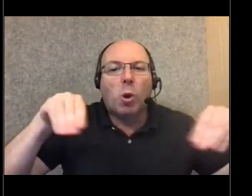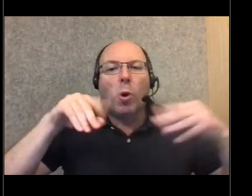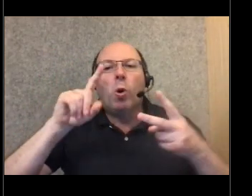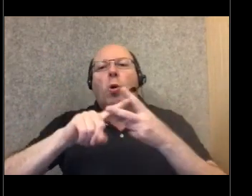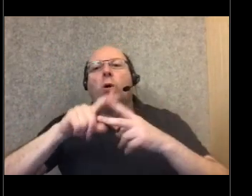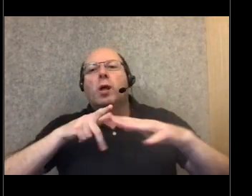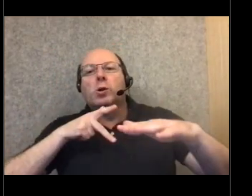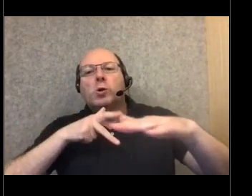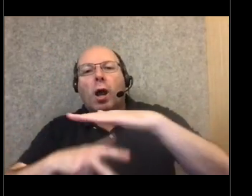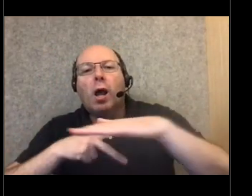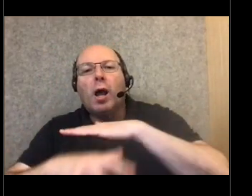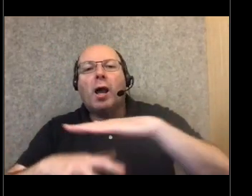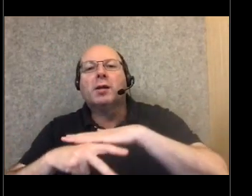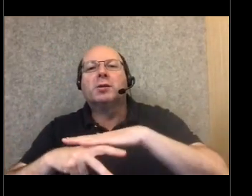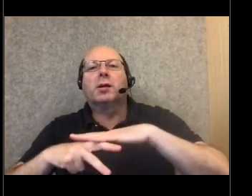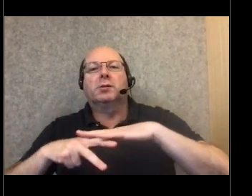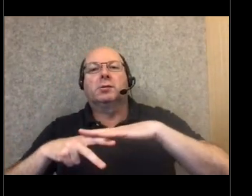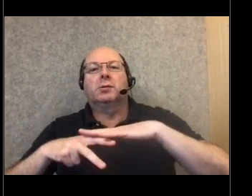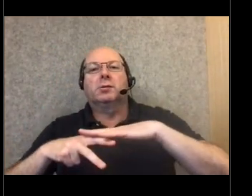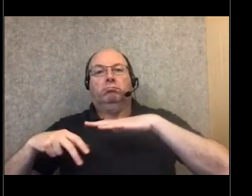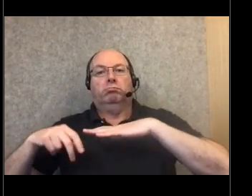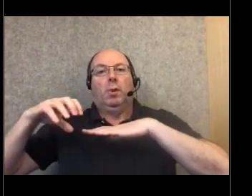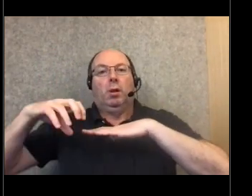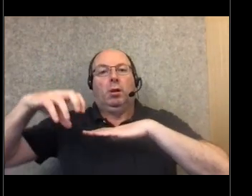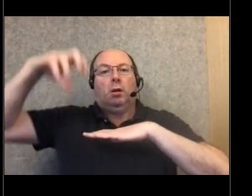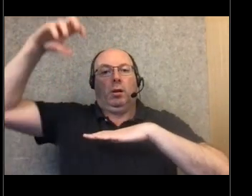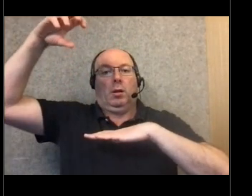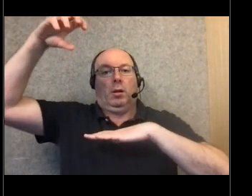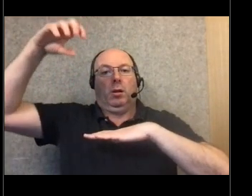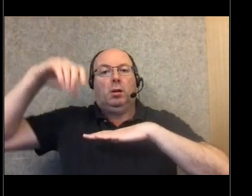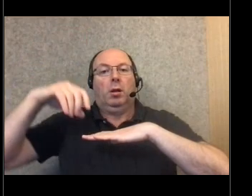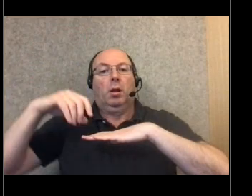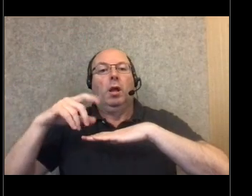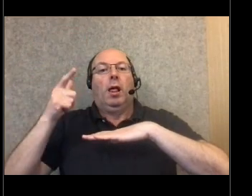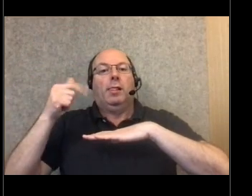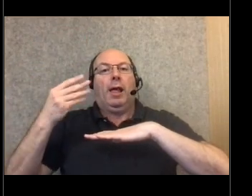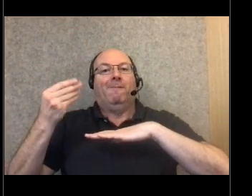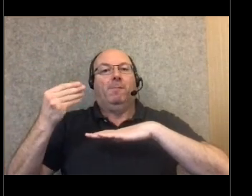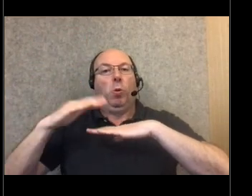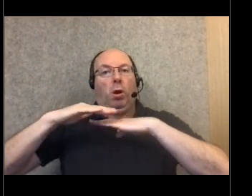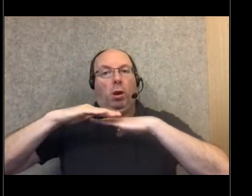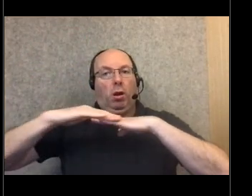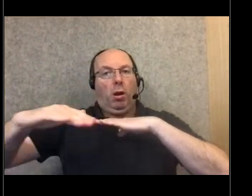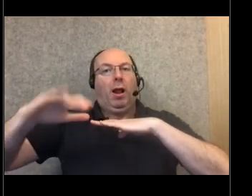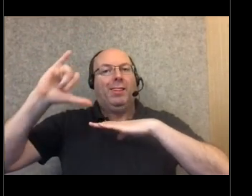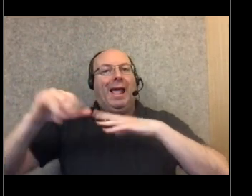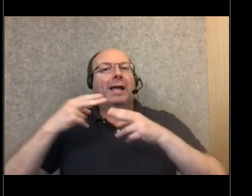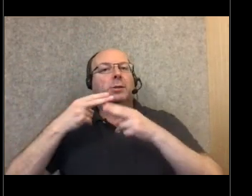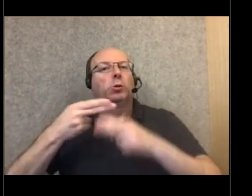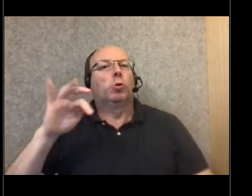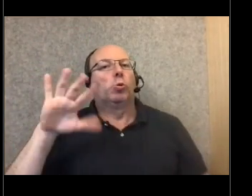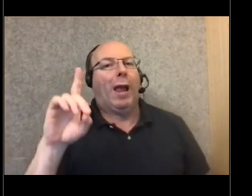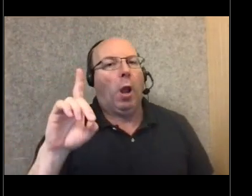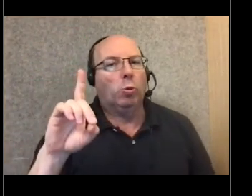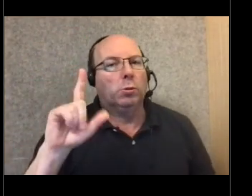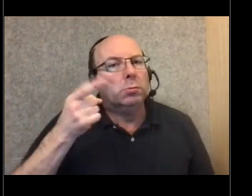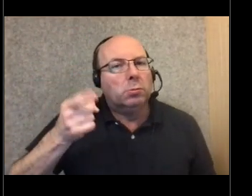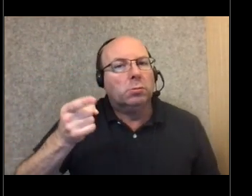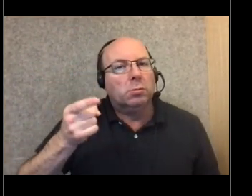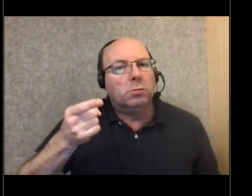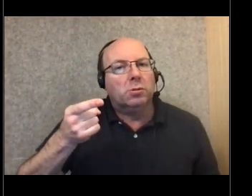spaces, the floor with the dwelling units is considered the ground floor.